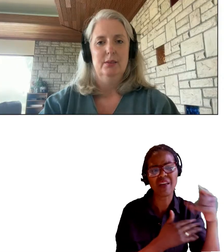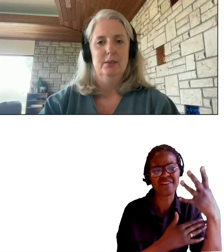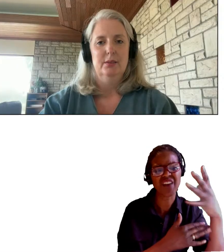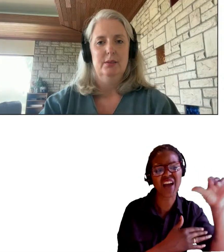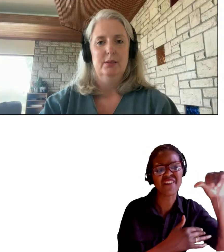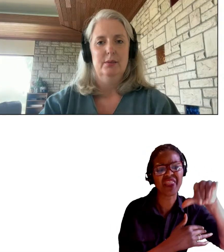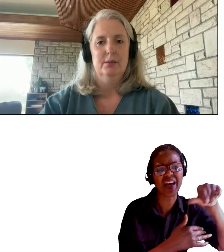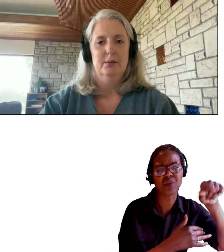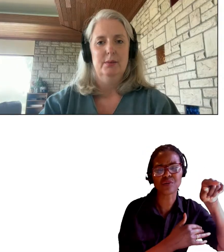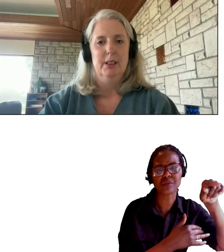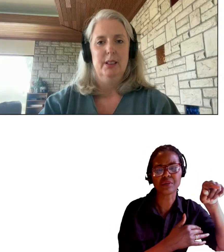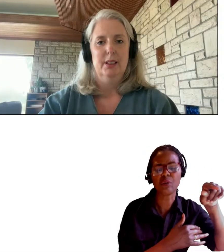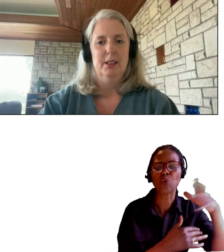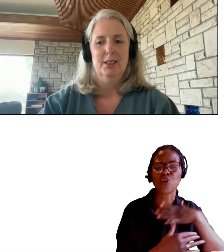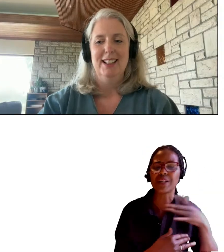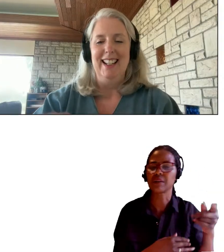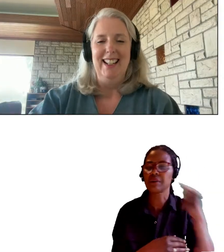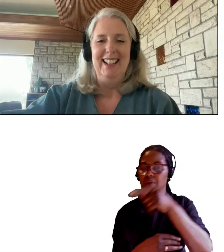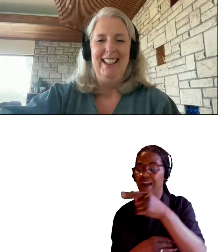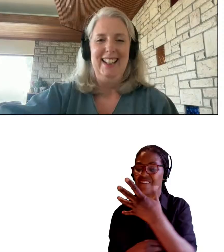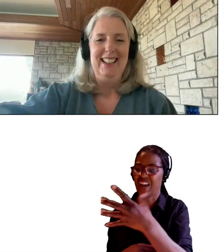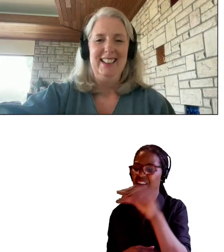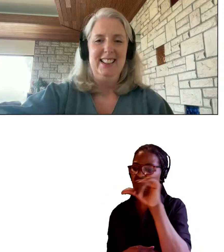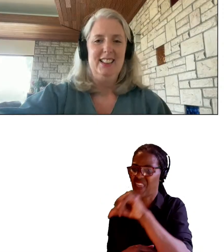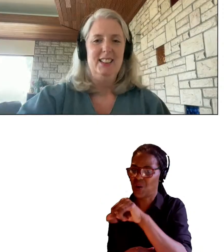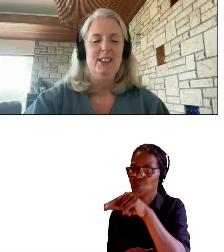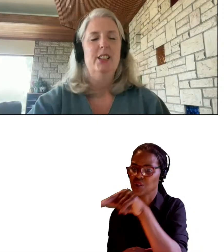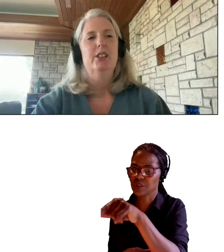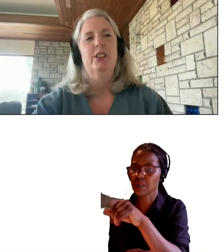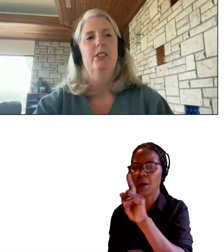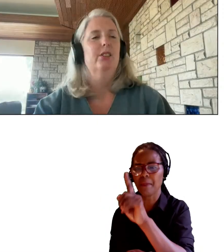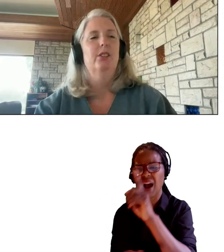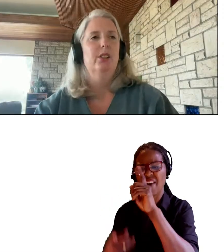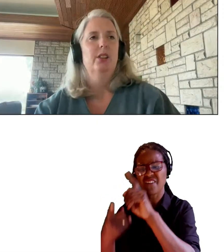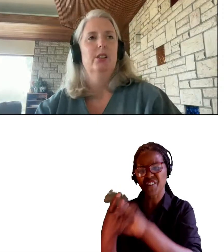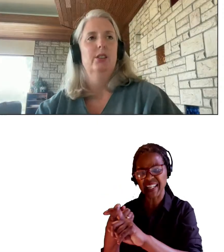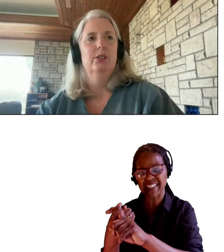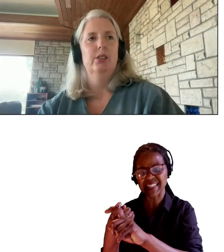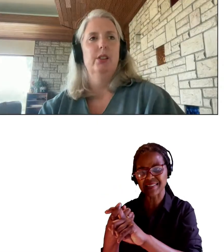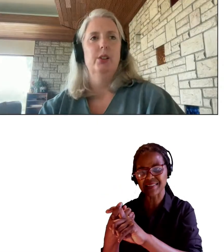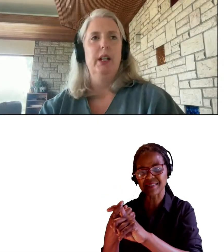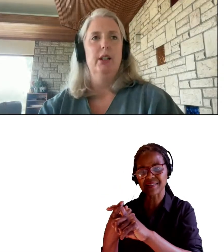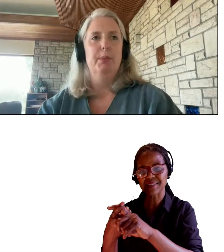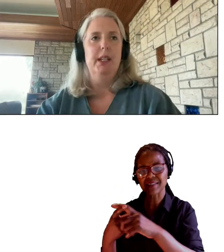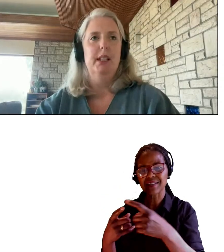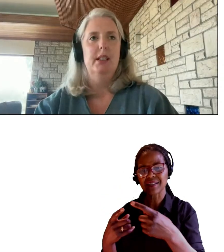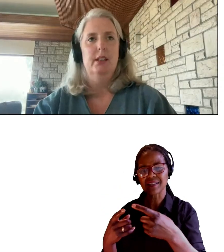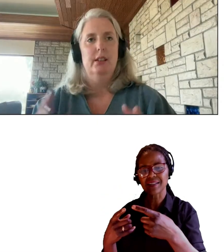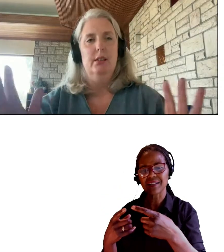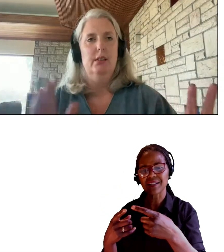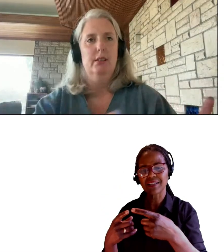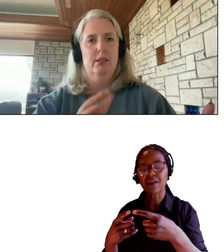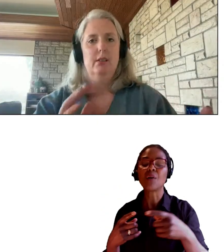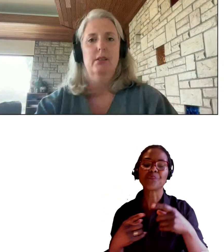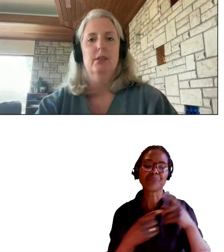haven't, am I right in saying we haven't got a fixed number of expands for this round? It'll